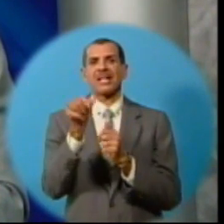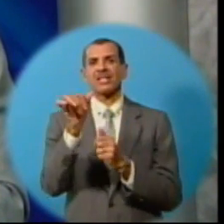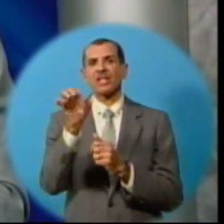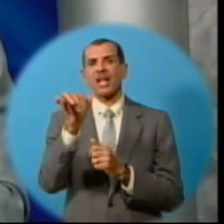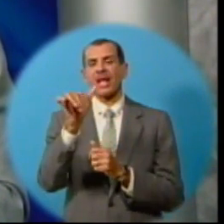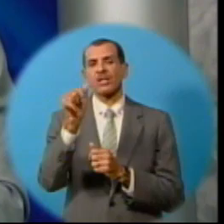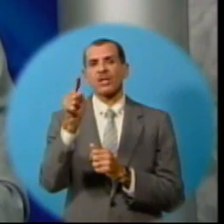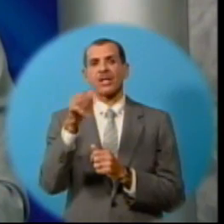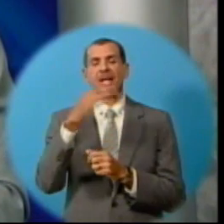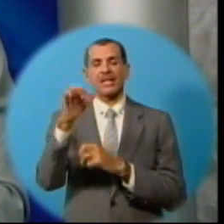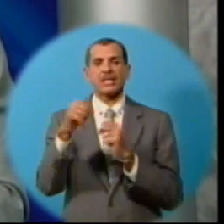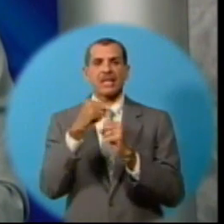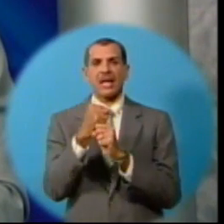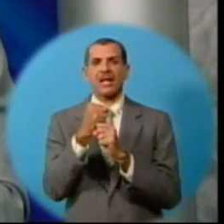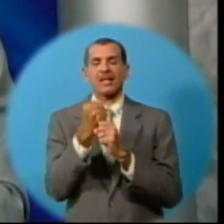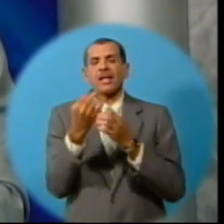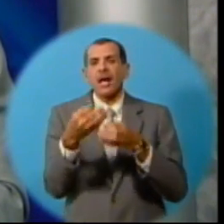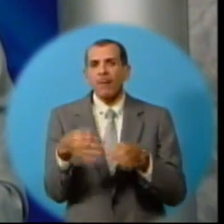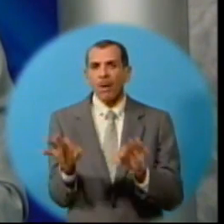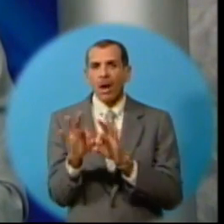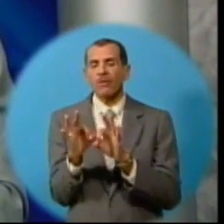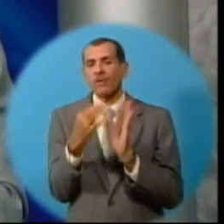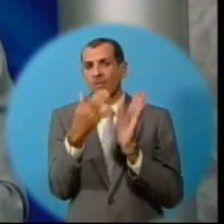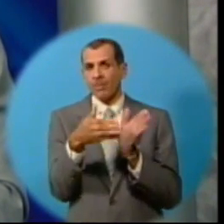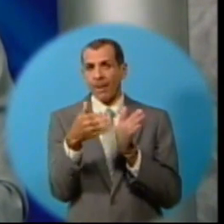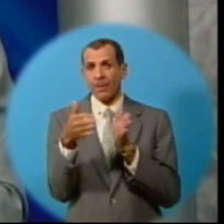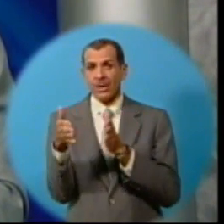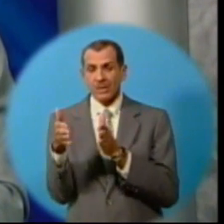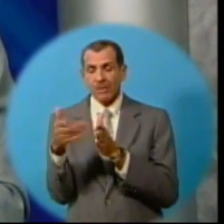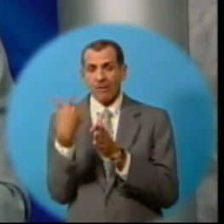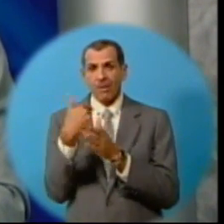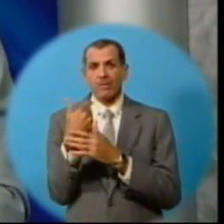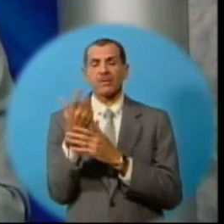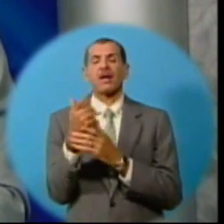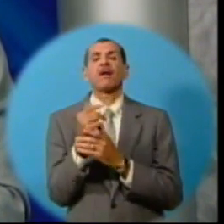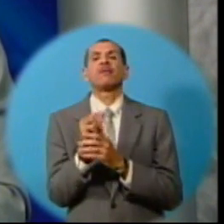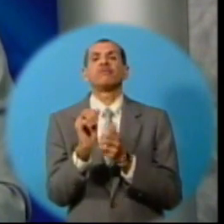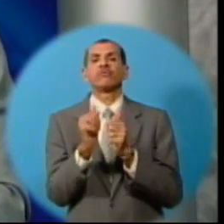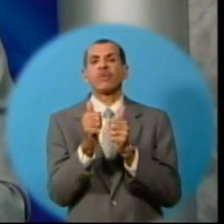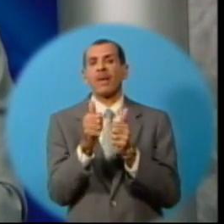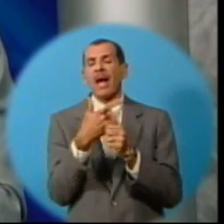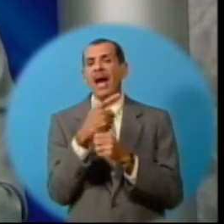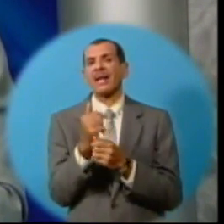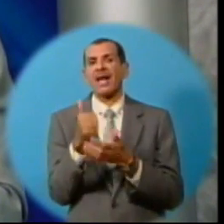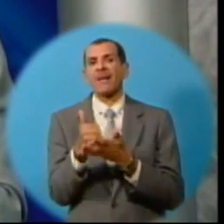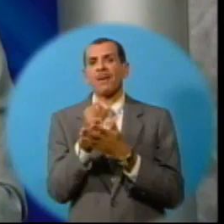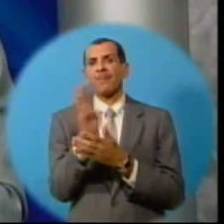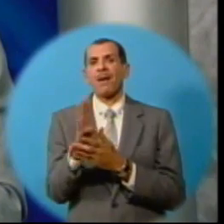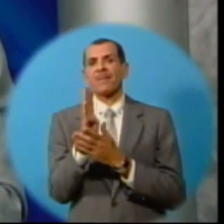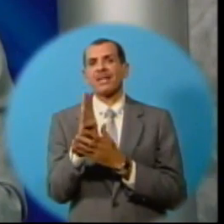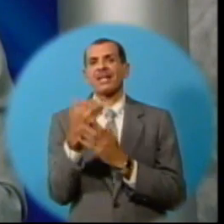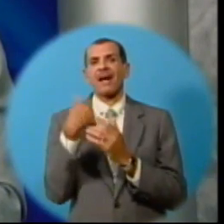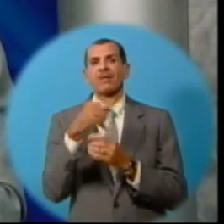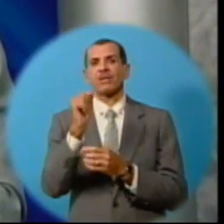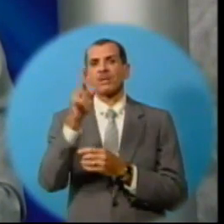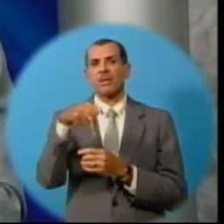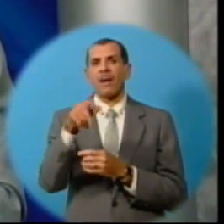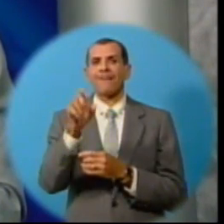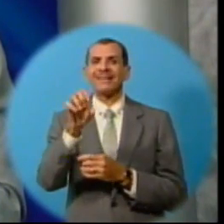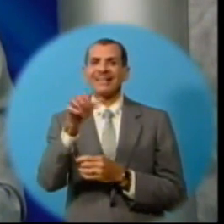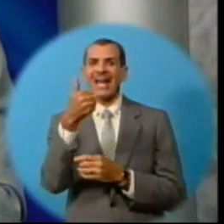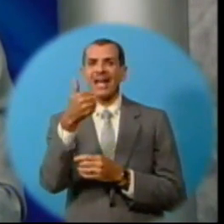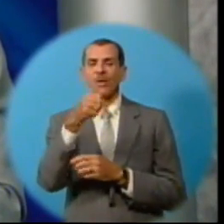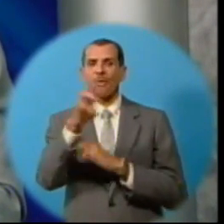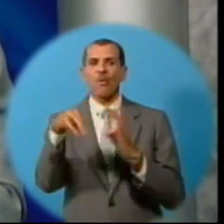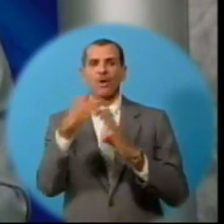These matches aren't only important in terms of preparation for that tournament, but are also key to helping Barbados maintain a top 10 world ranking, but